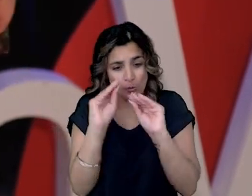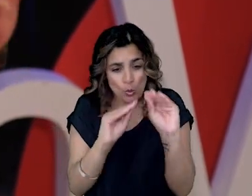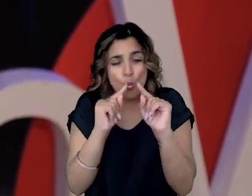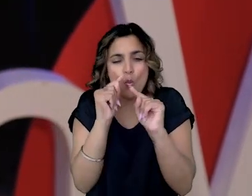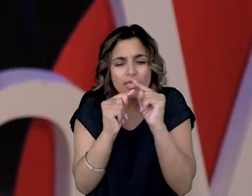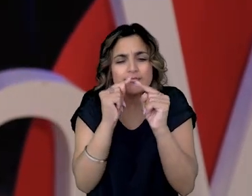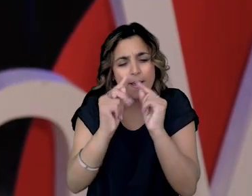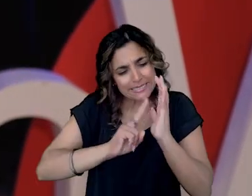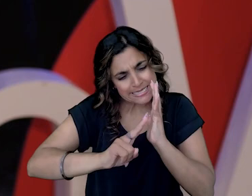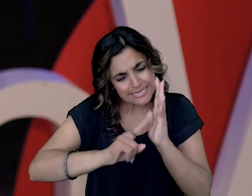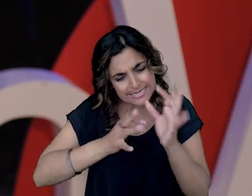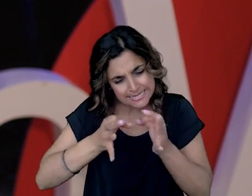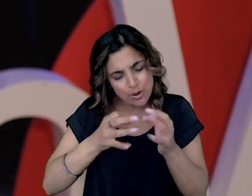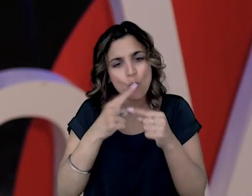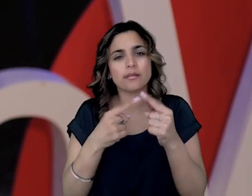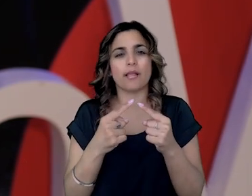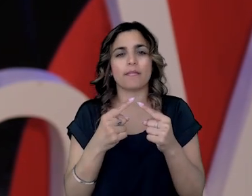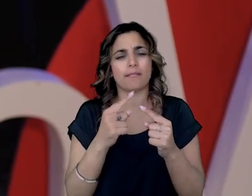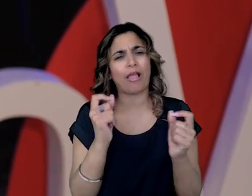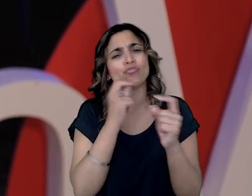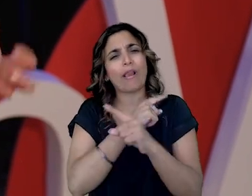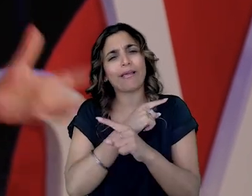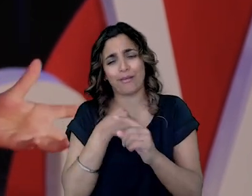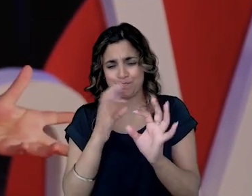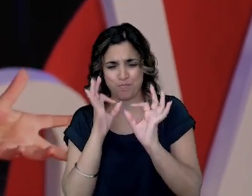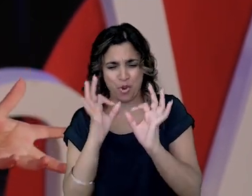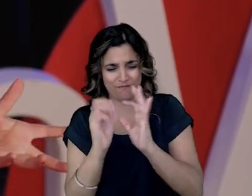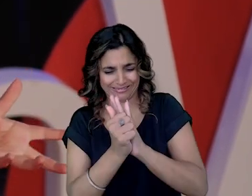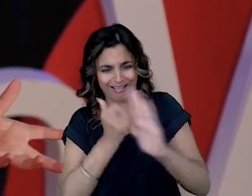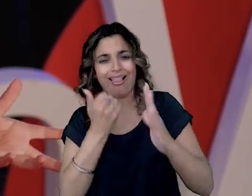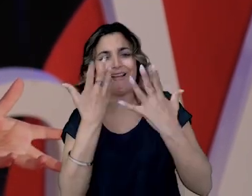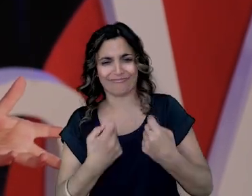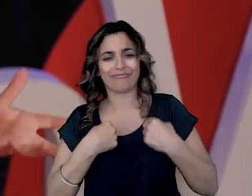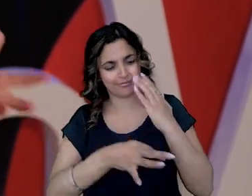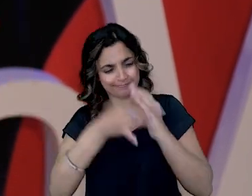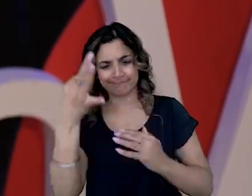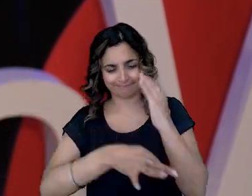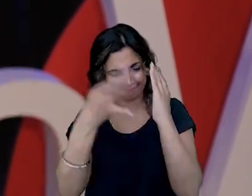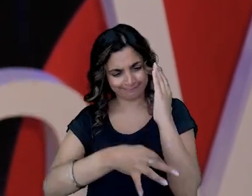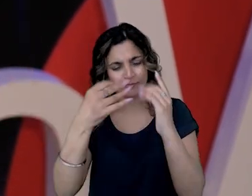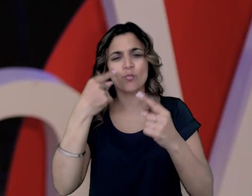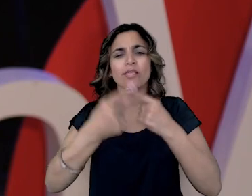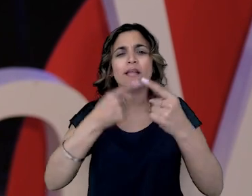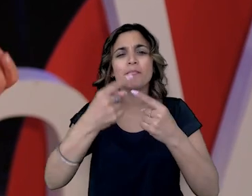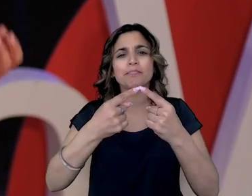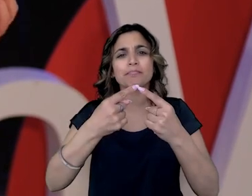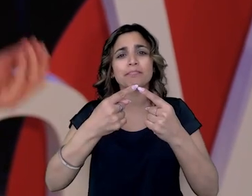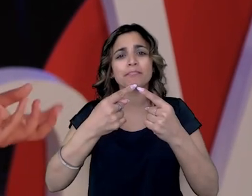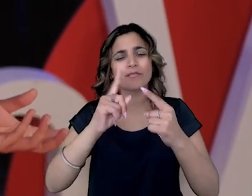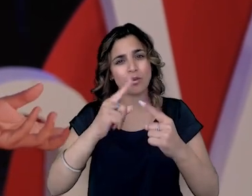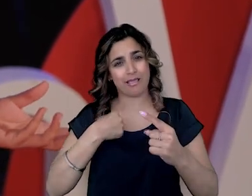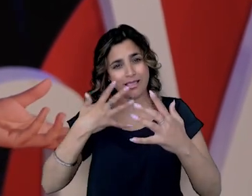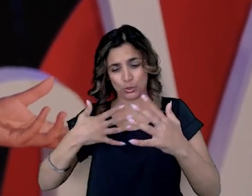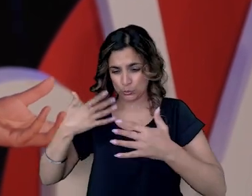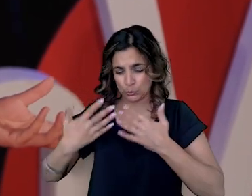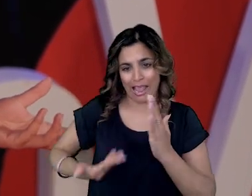isn't it so ironic that i have the perfect skill set for a job like an event manager but just look at the lengths that i had to go to to